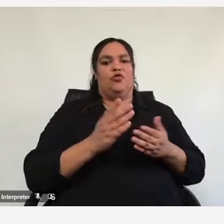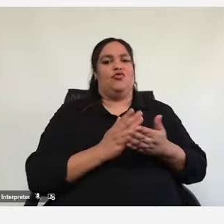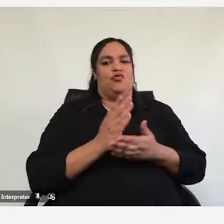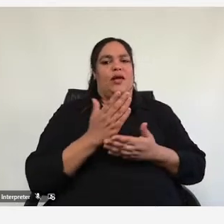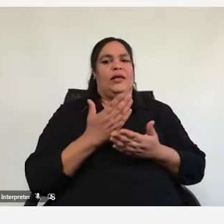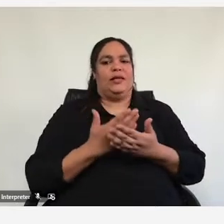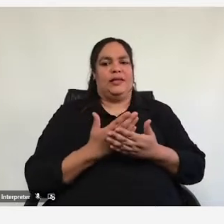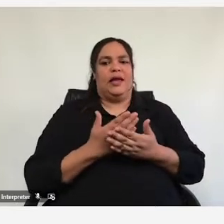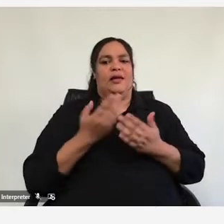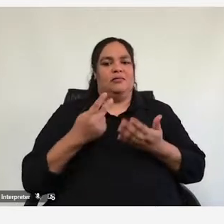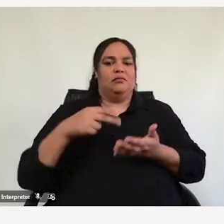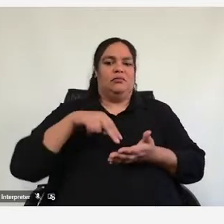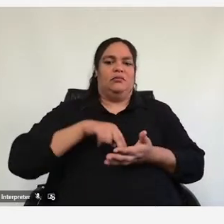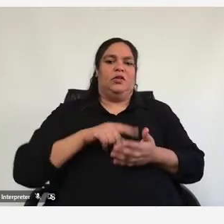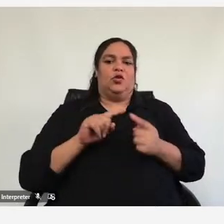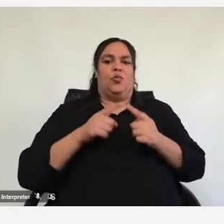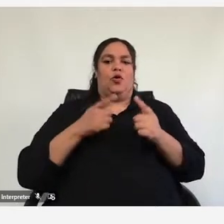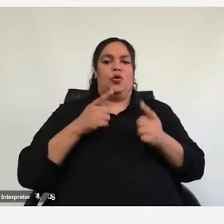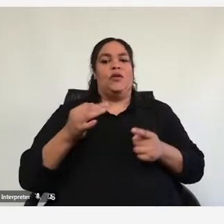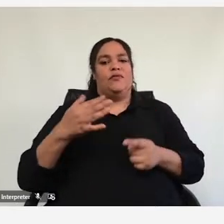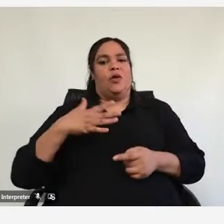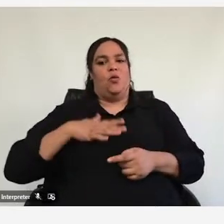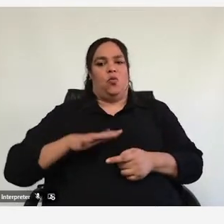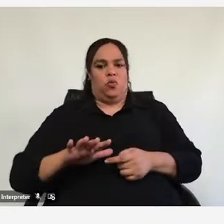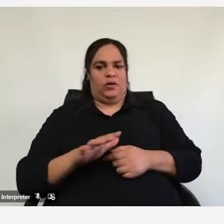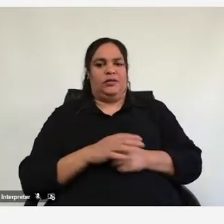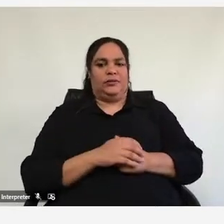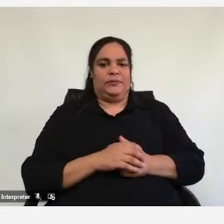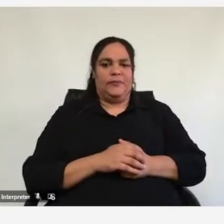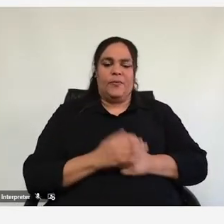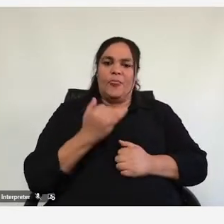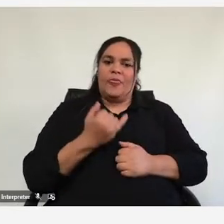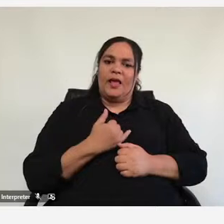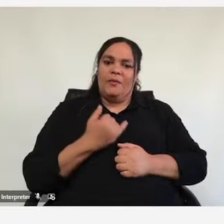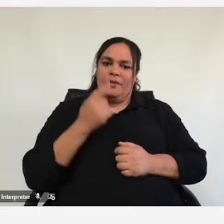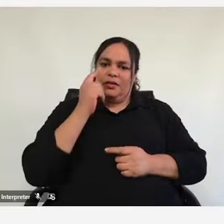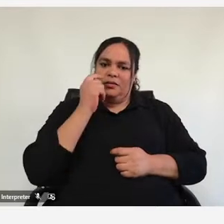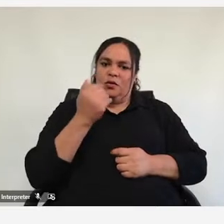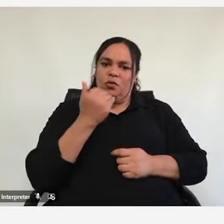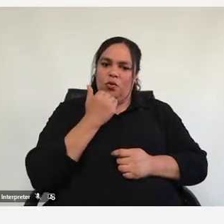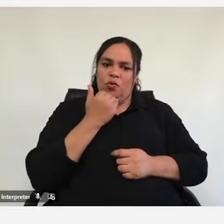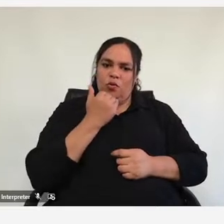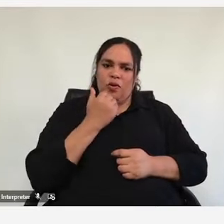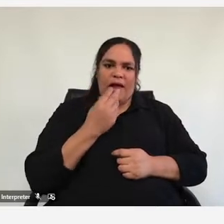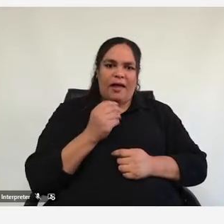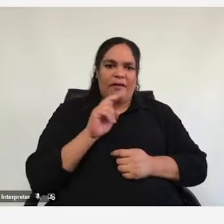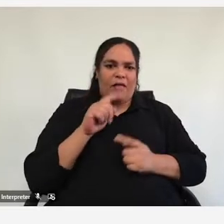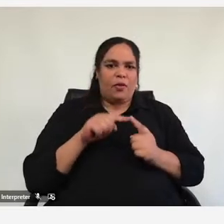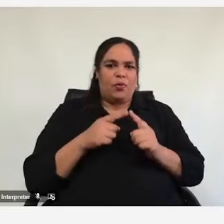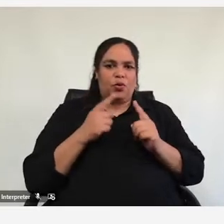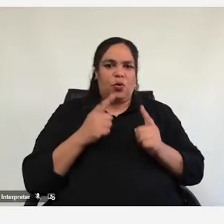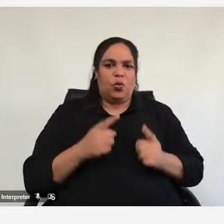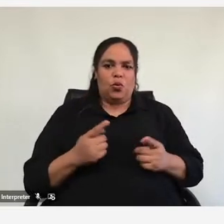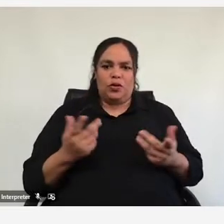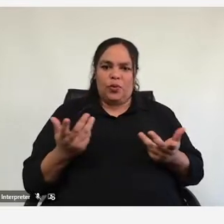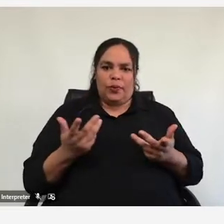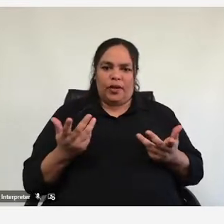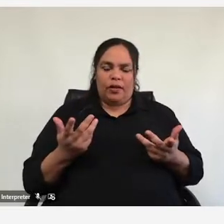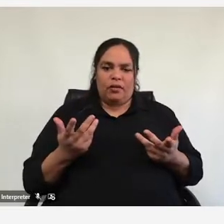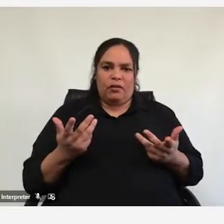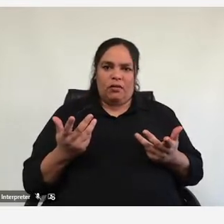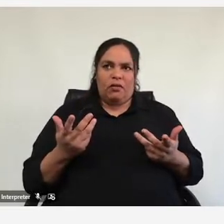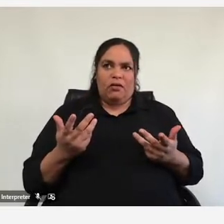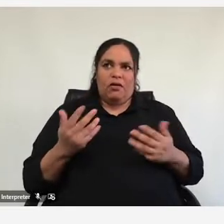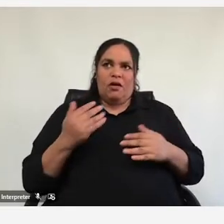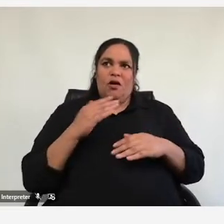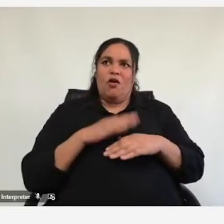to rise on a point of order if they so wish. I now recognize there's another point of order